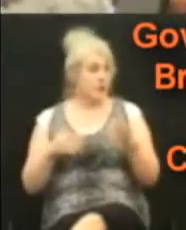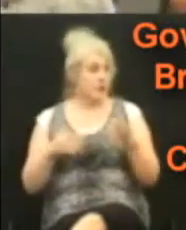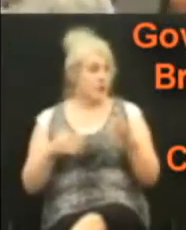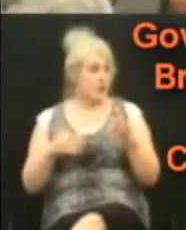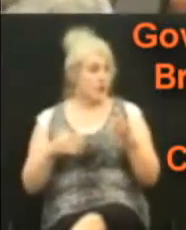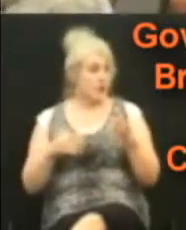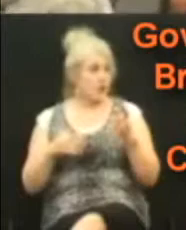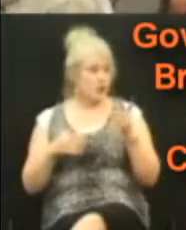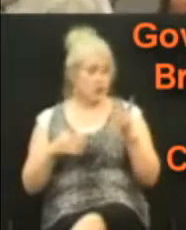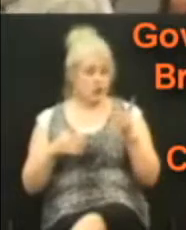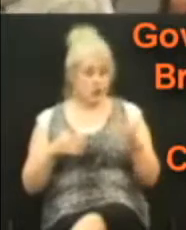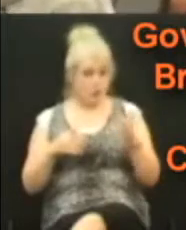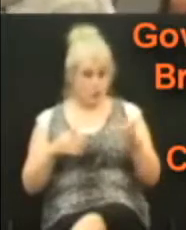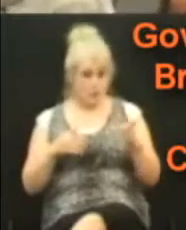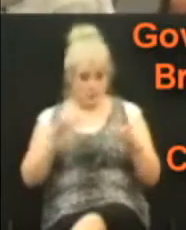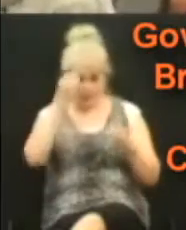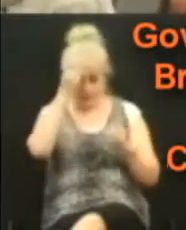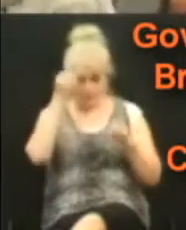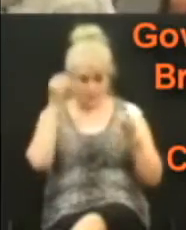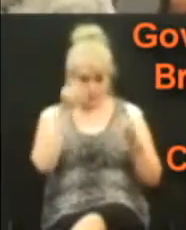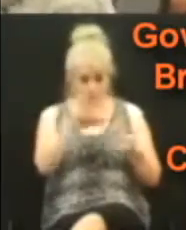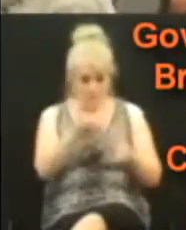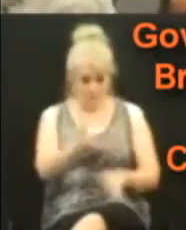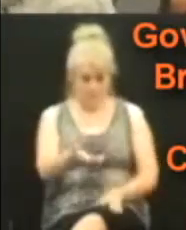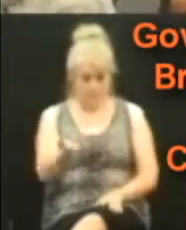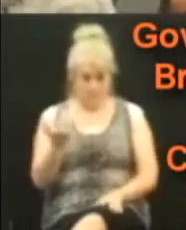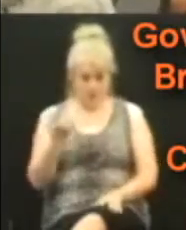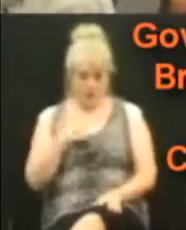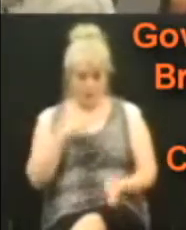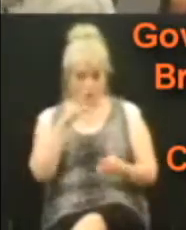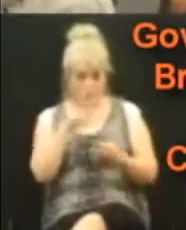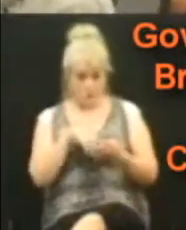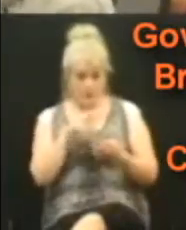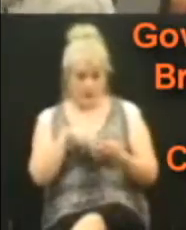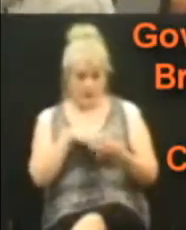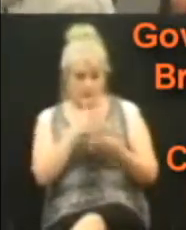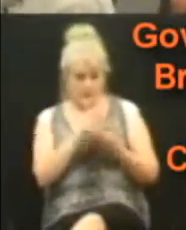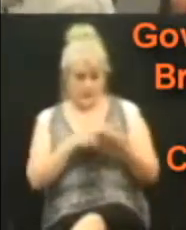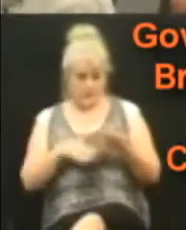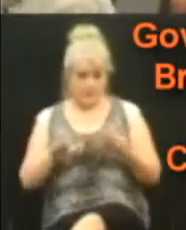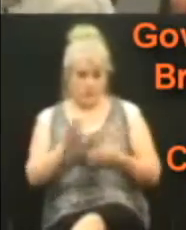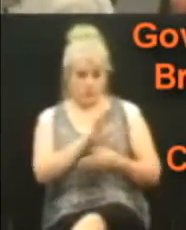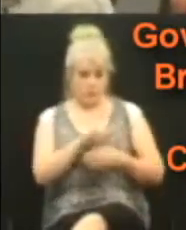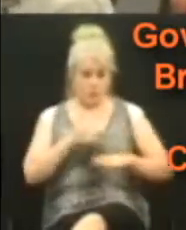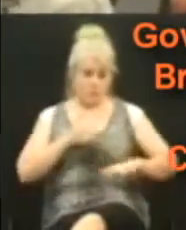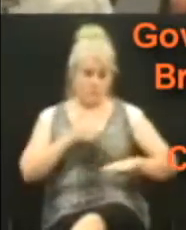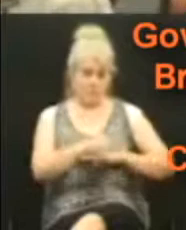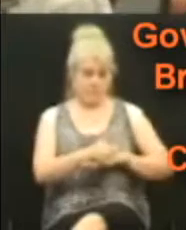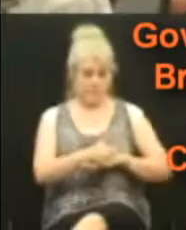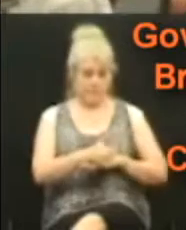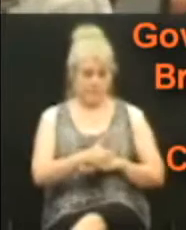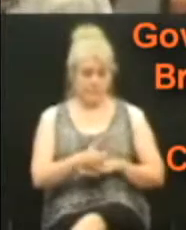all been informed before. So let me just read through some of them. Of course,